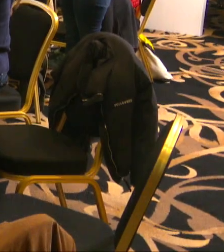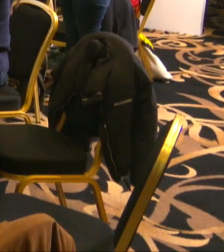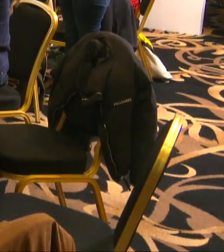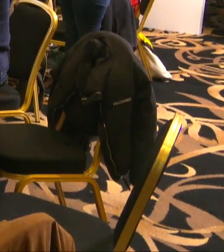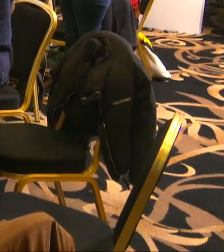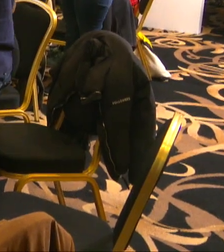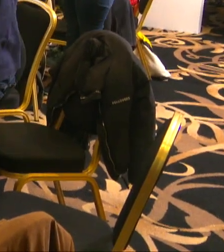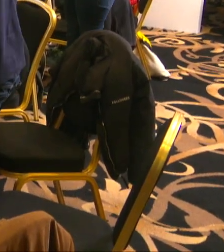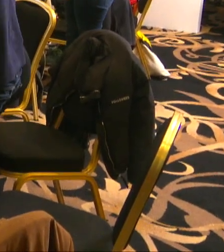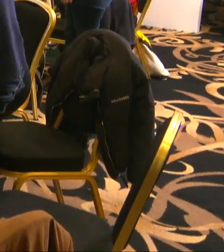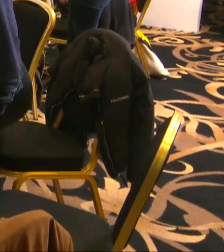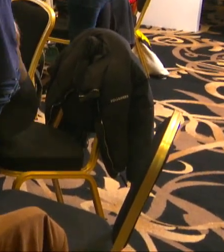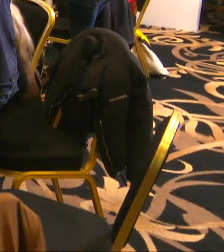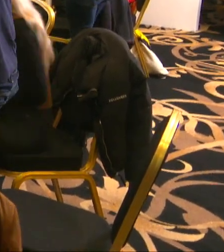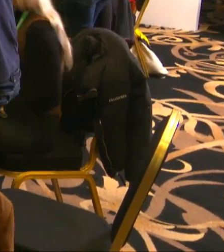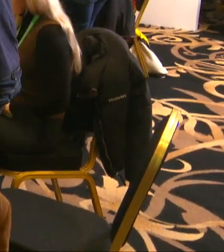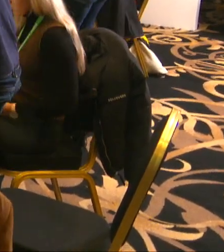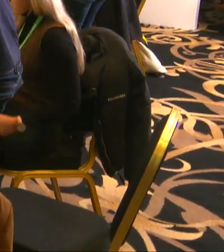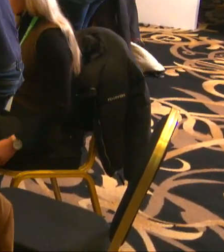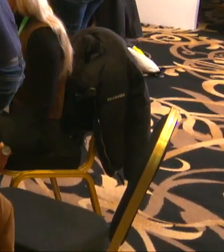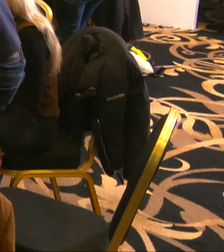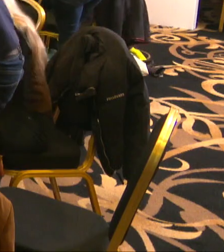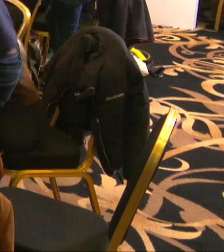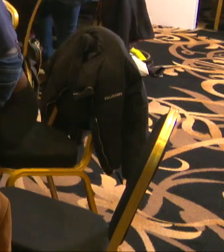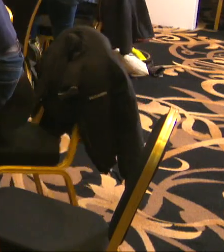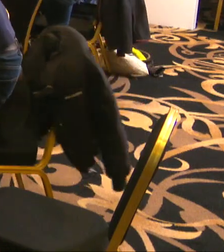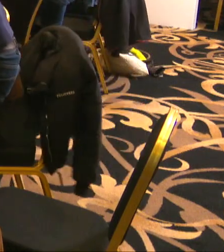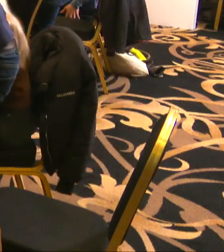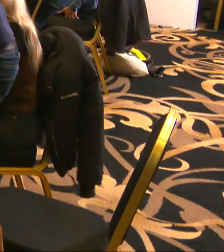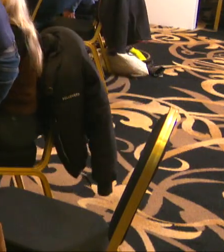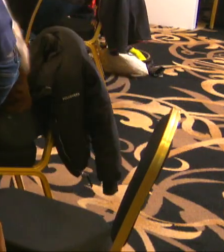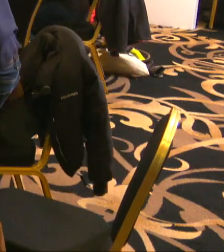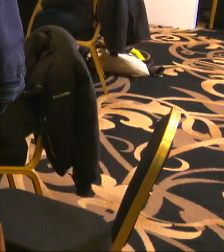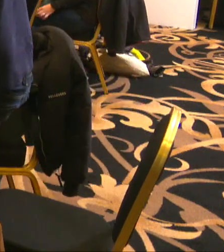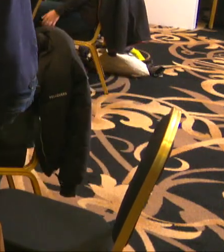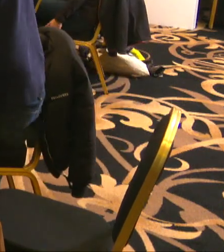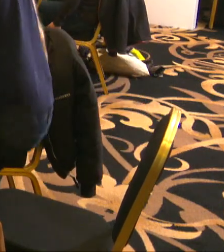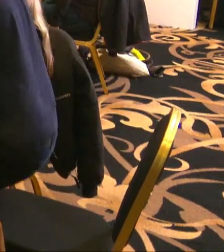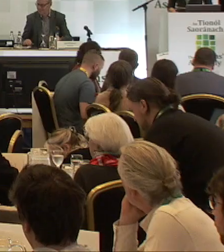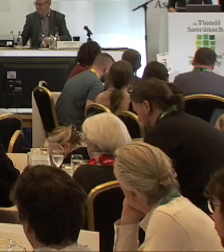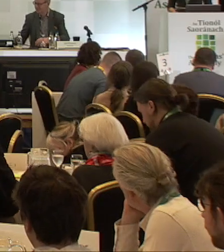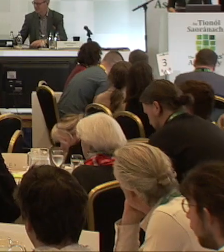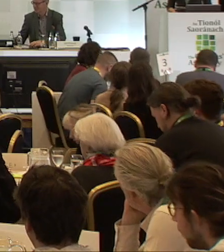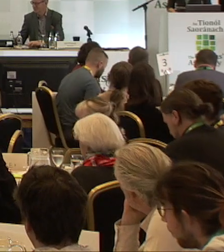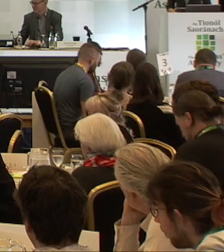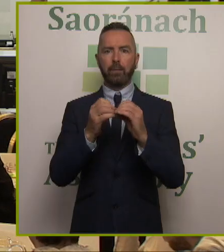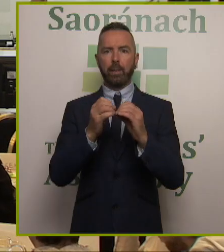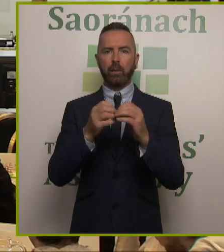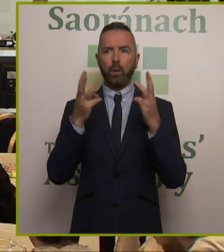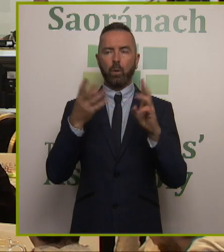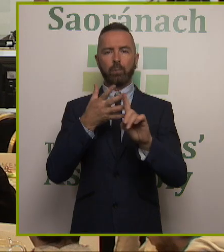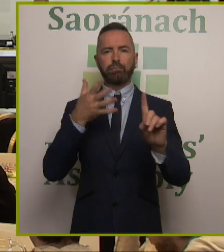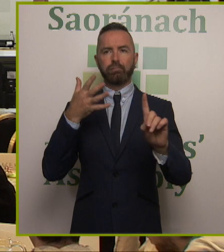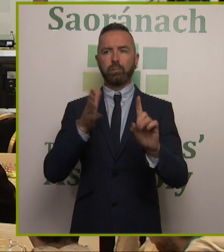Thank you, everyone. It's a sad way to start the weekend, but as I said, we just want to acknowledge that. We've sent